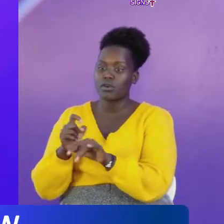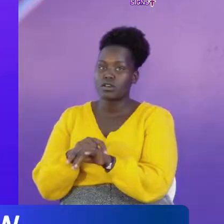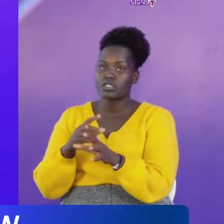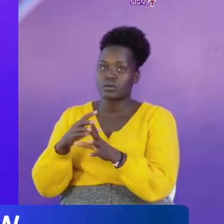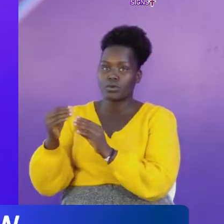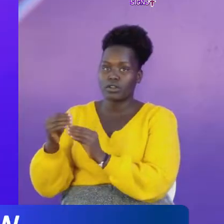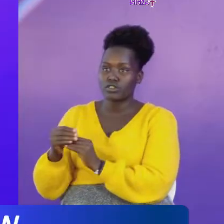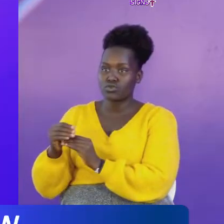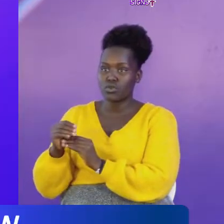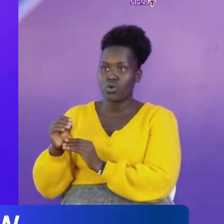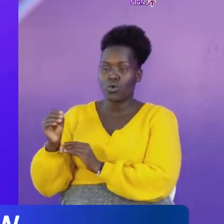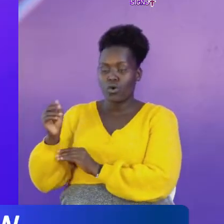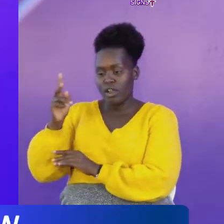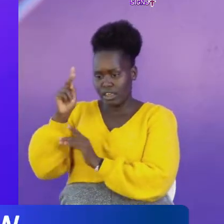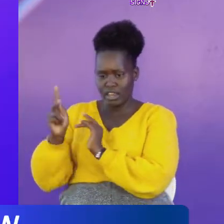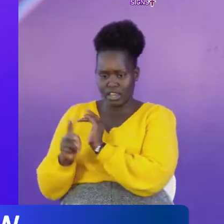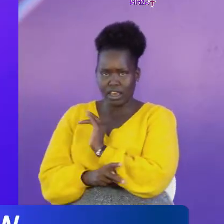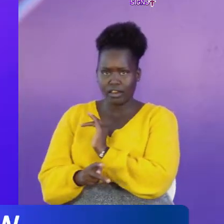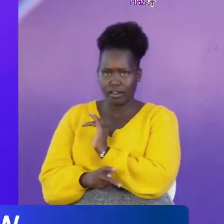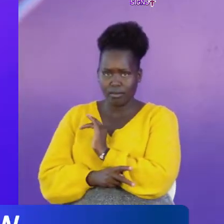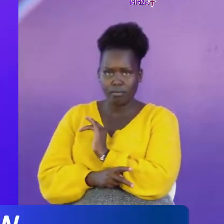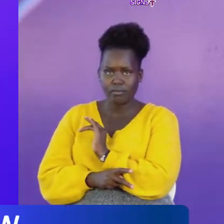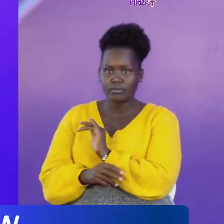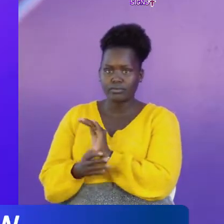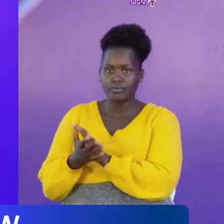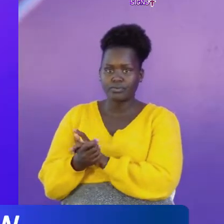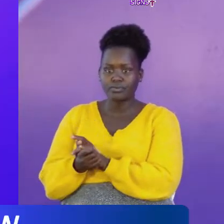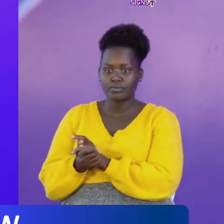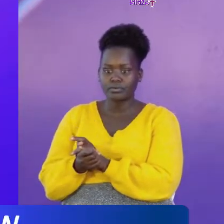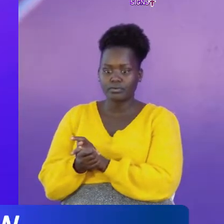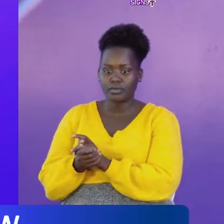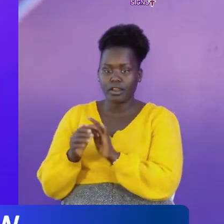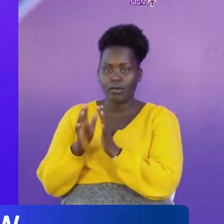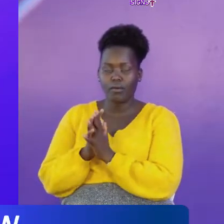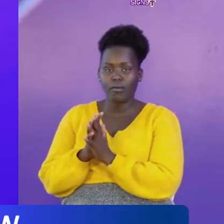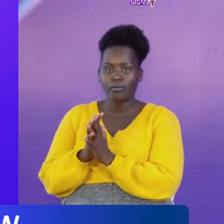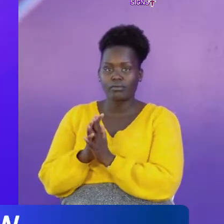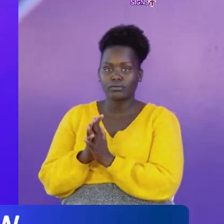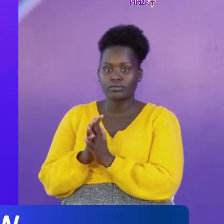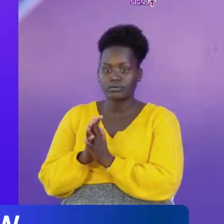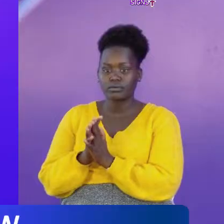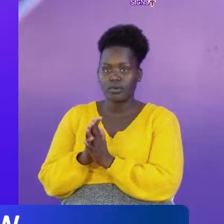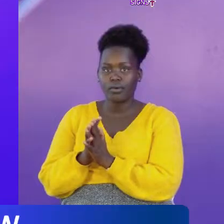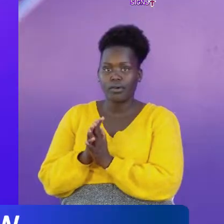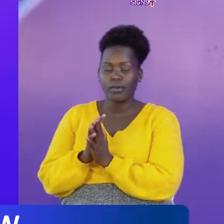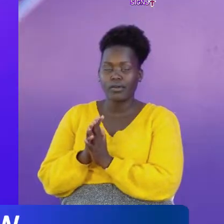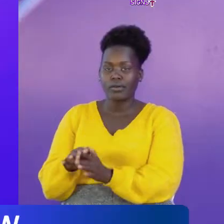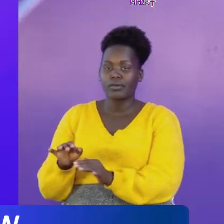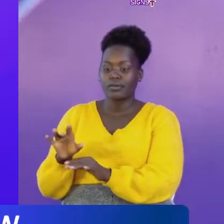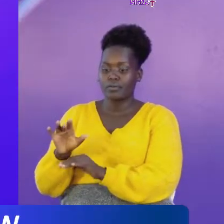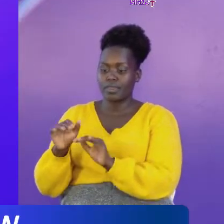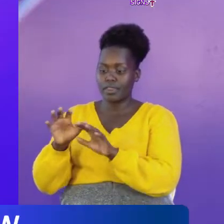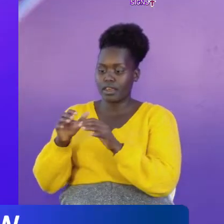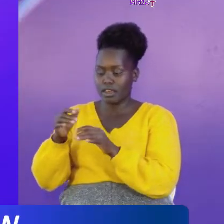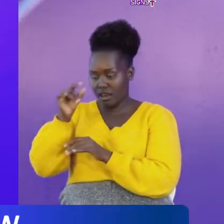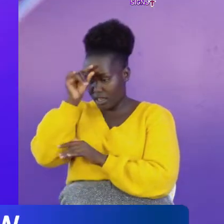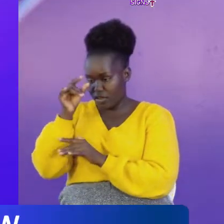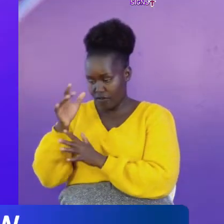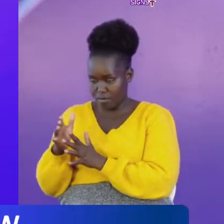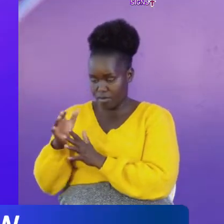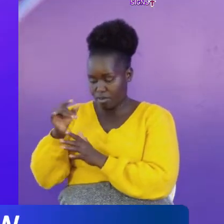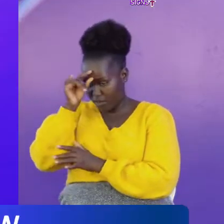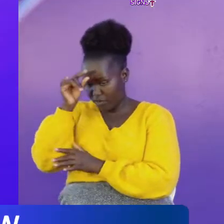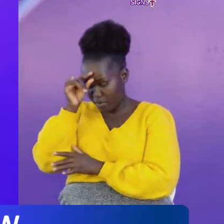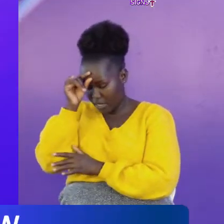Kirinyaga County. The farmers have been, the government has taken land from the farmers. There's